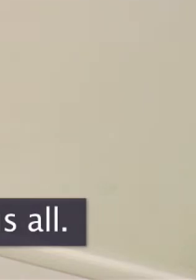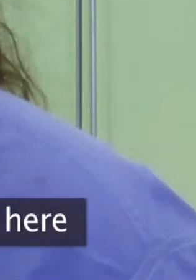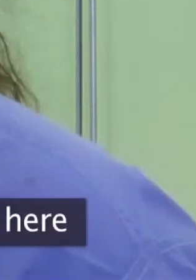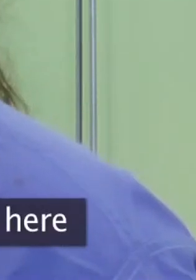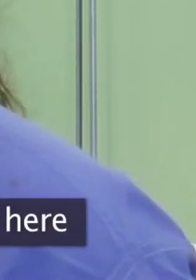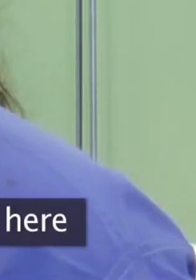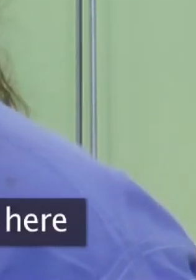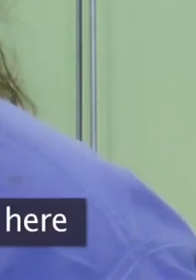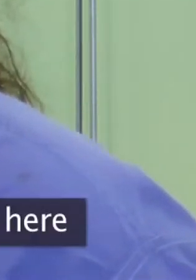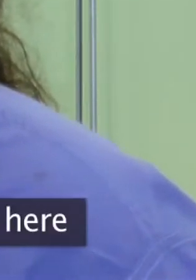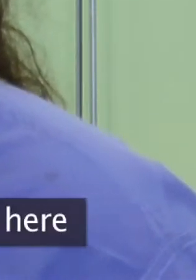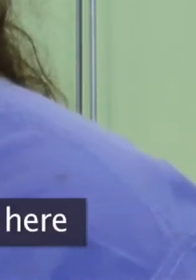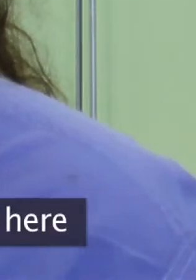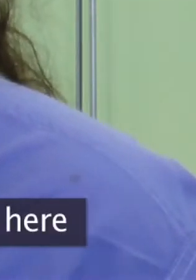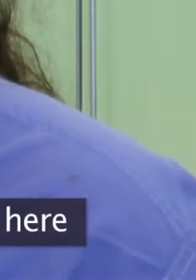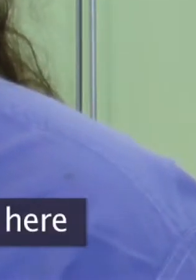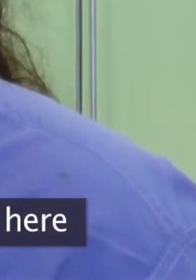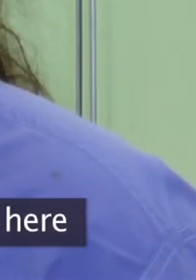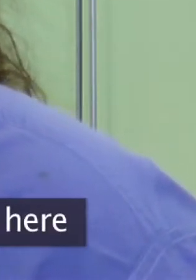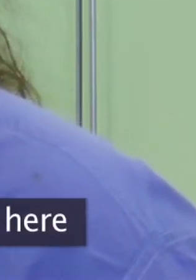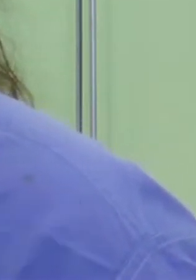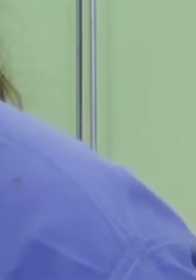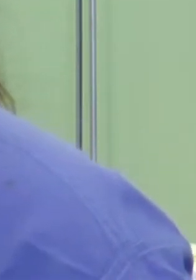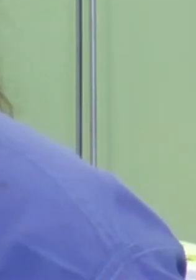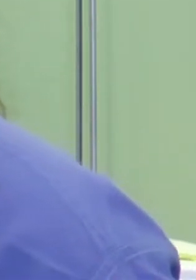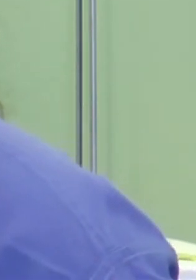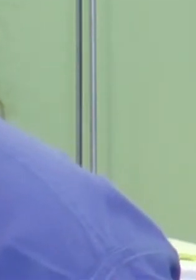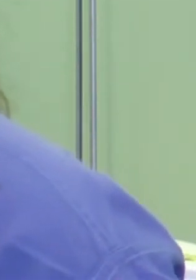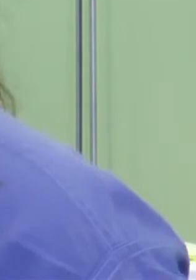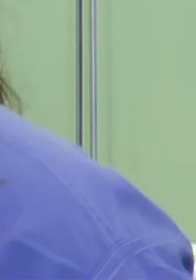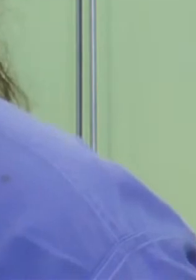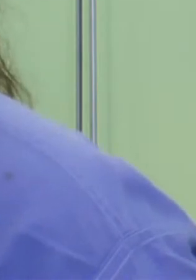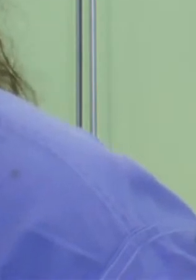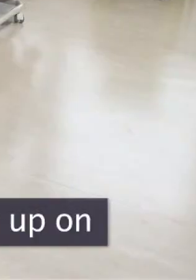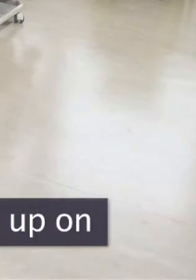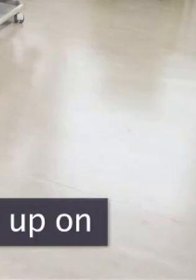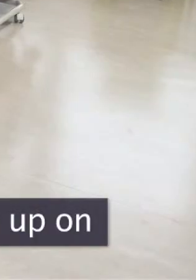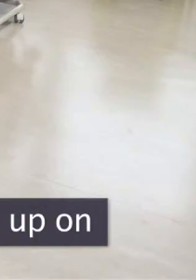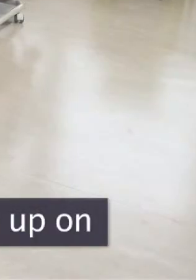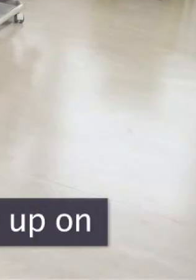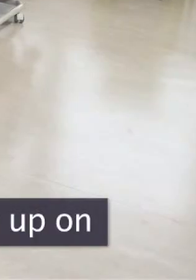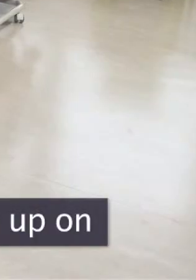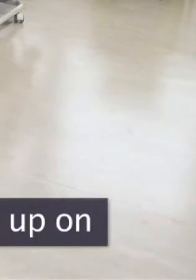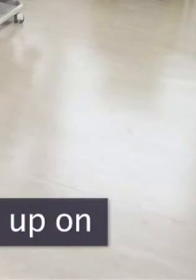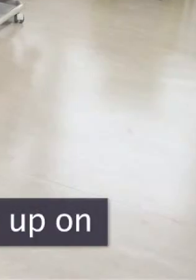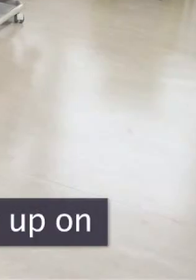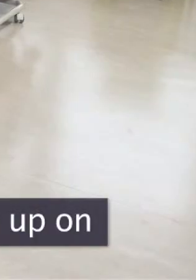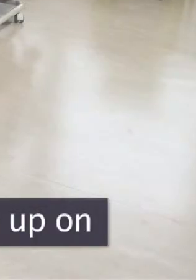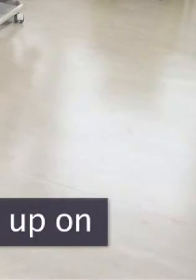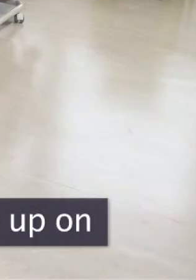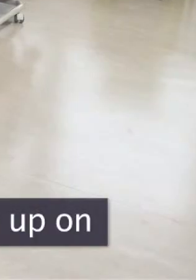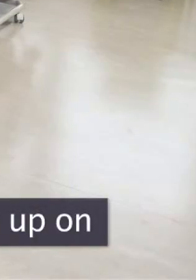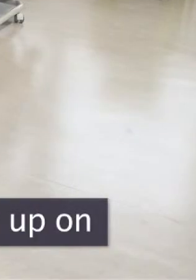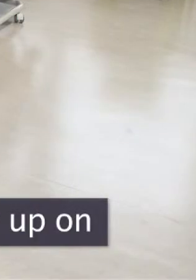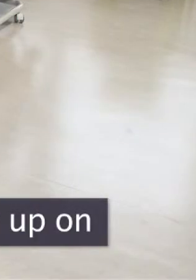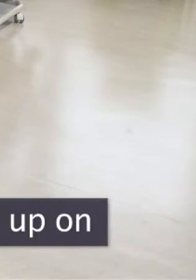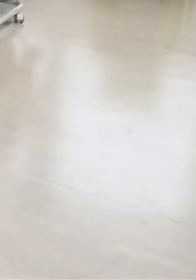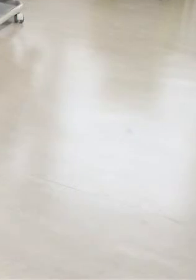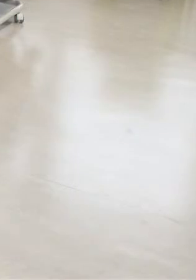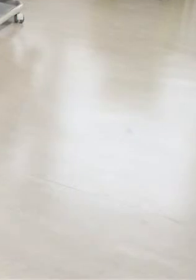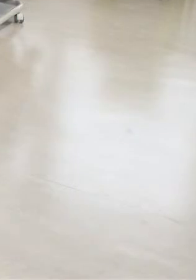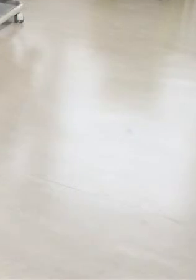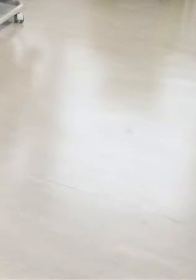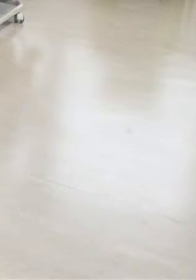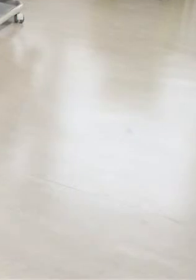for all. Hello, my name's Nicole. I'm one of the midwives here at Chesterfield Royal Hospital. So in the times of COVID, I remember looking after a lady